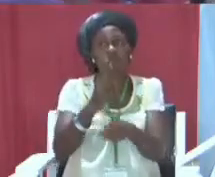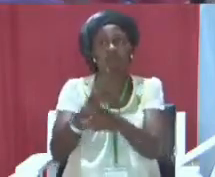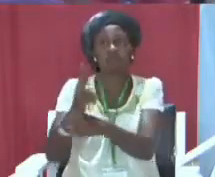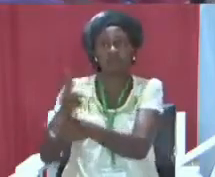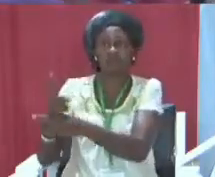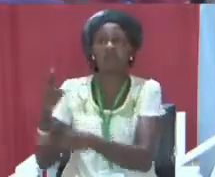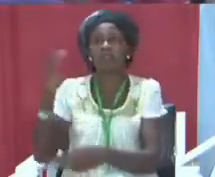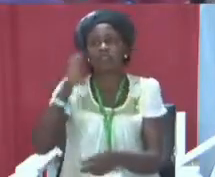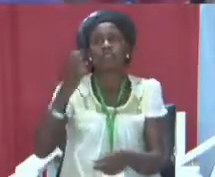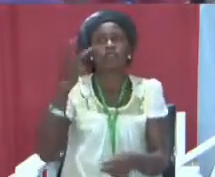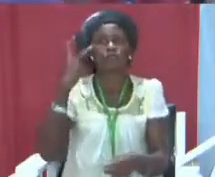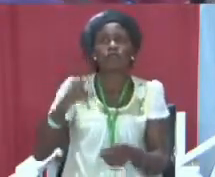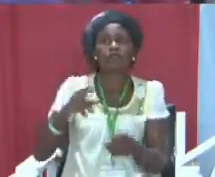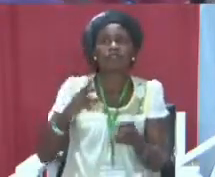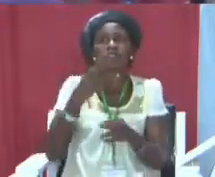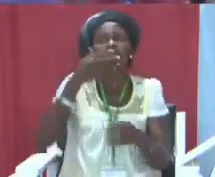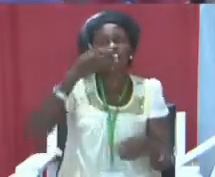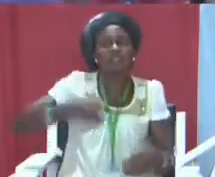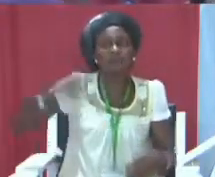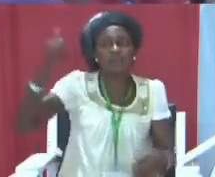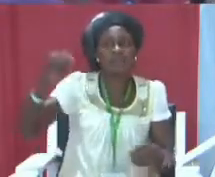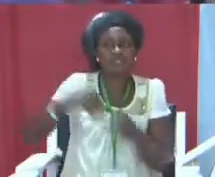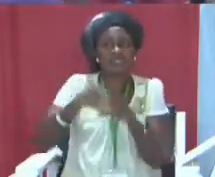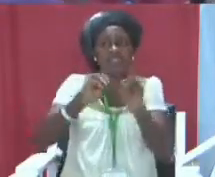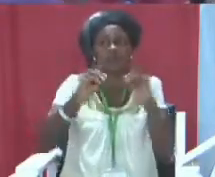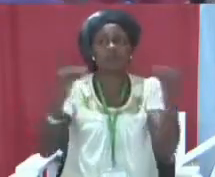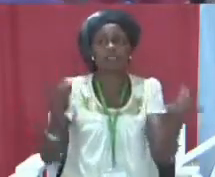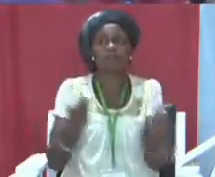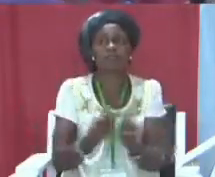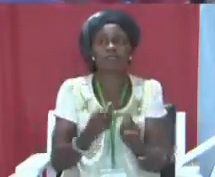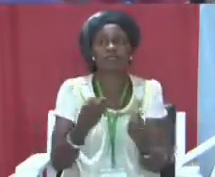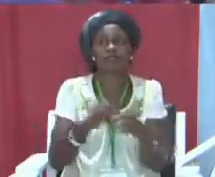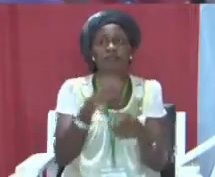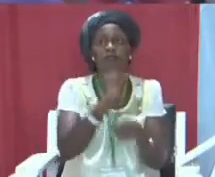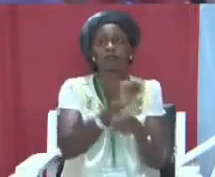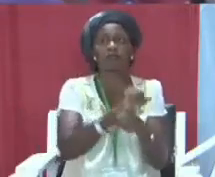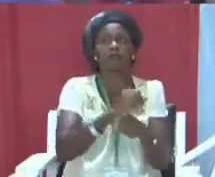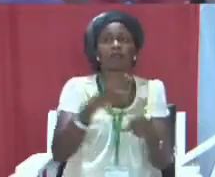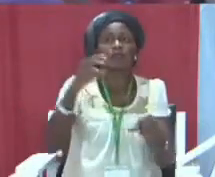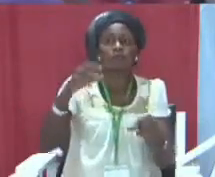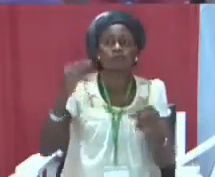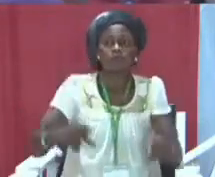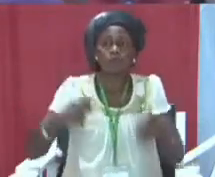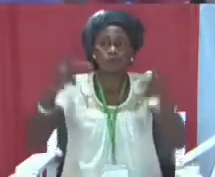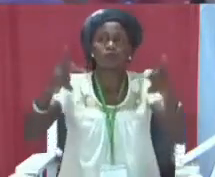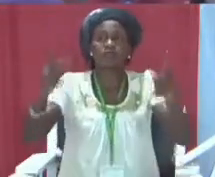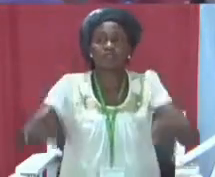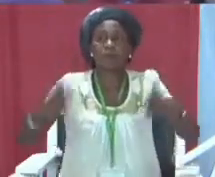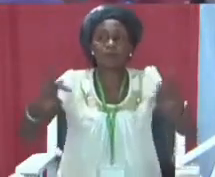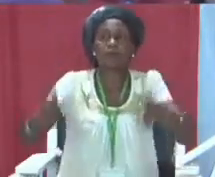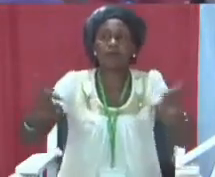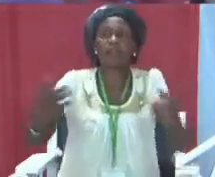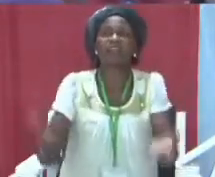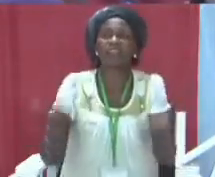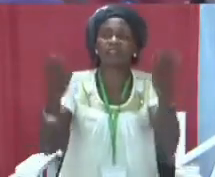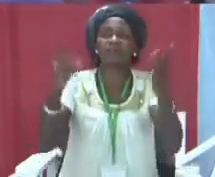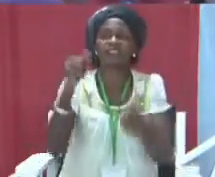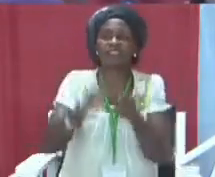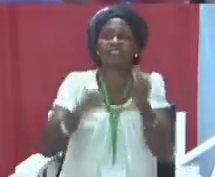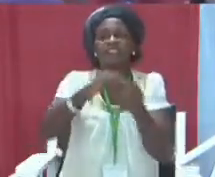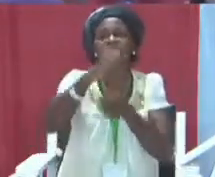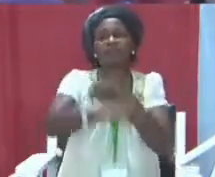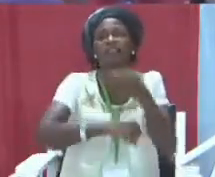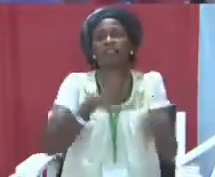he was rated the best in his department. And so he was promoted and lifted every